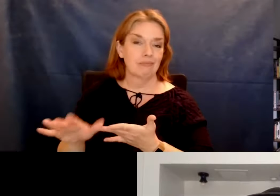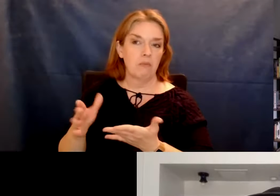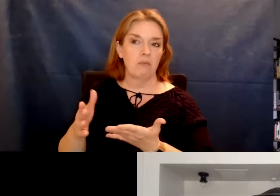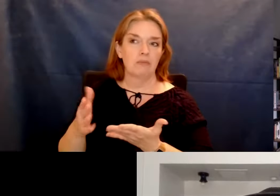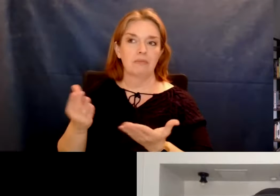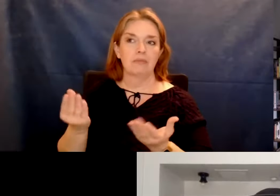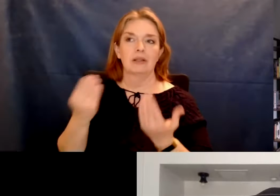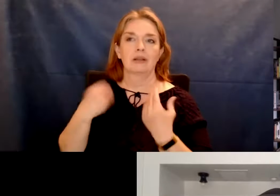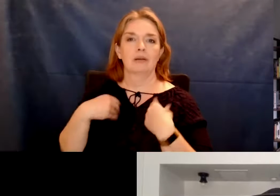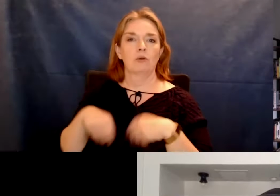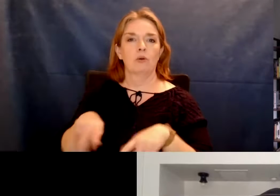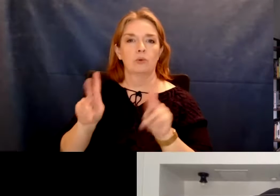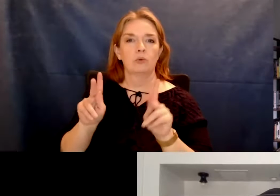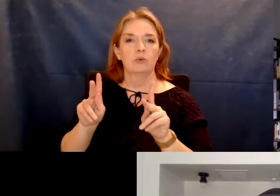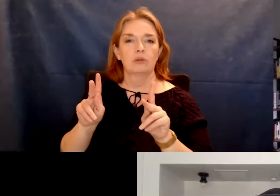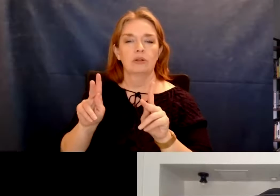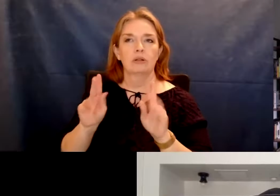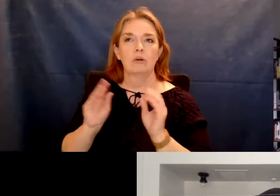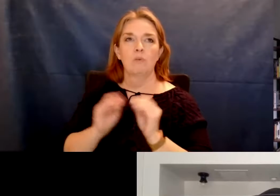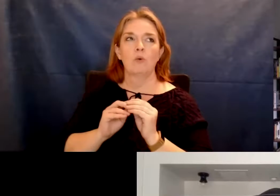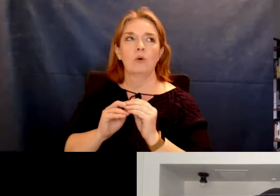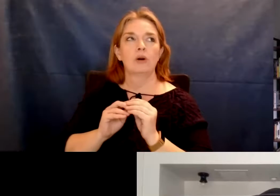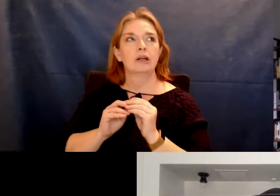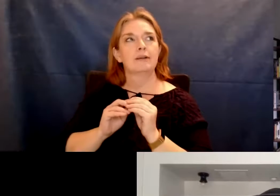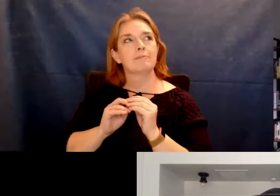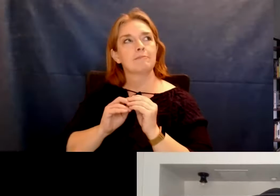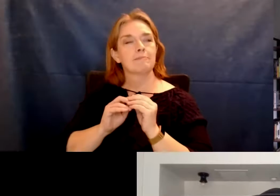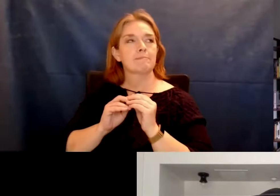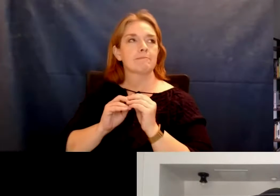sort of artistic uh,